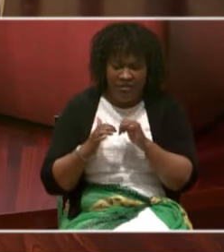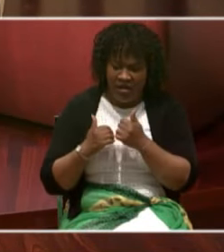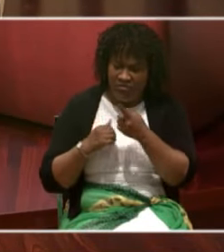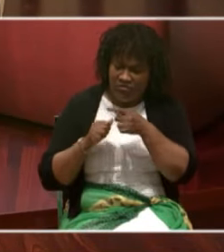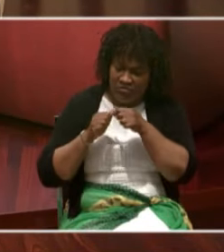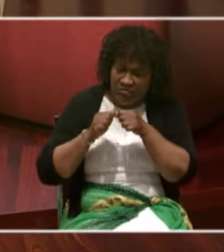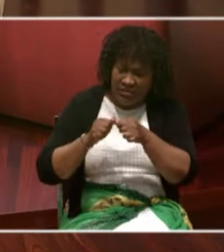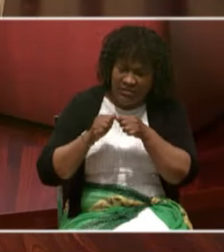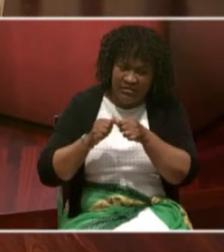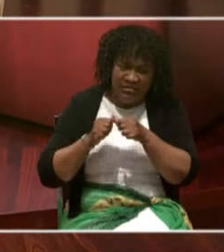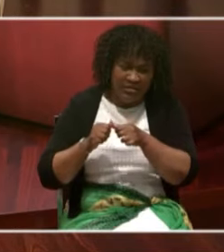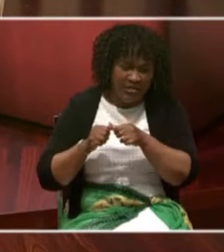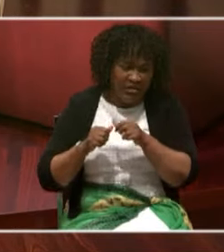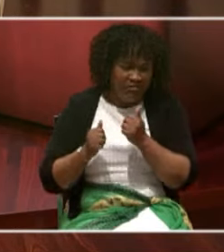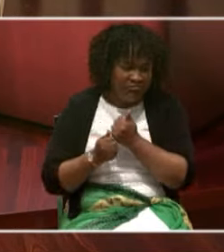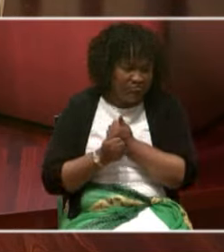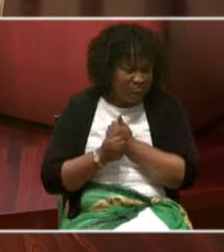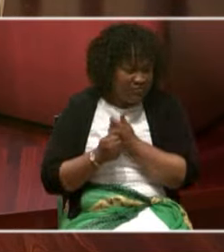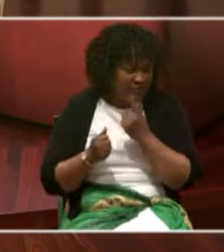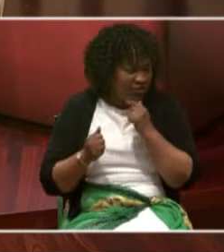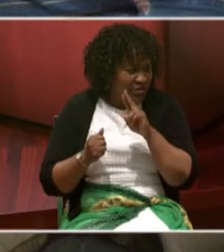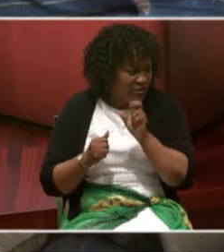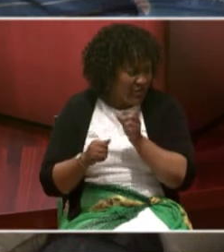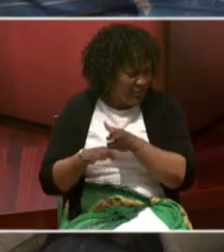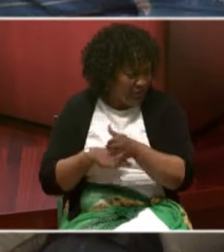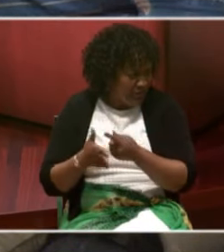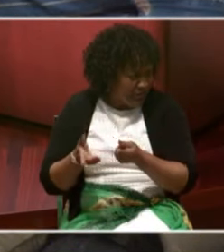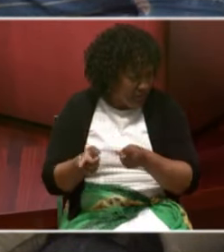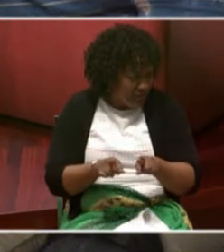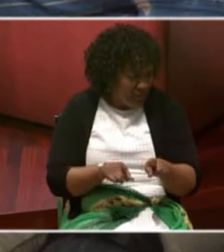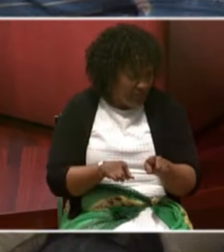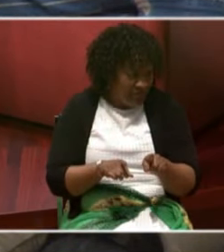And Bed Rustin was his deputy.